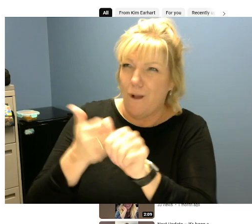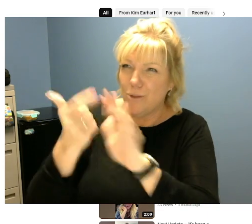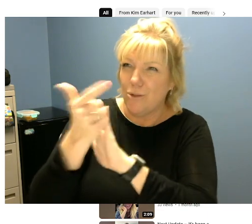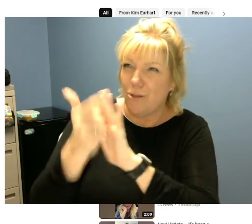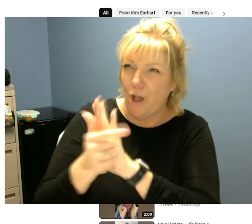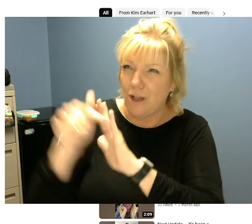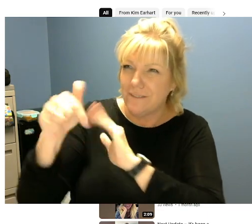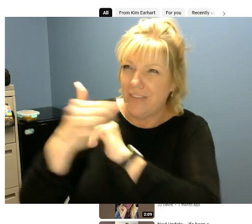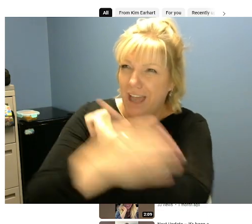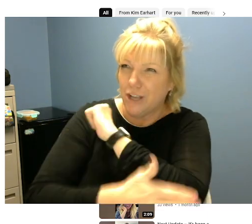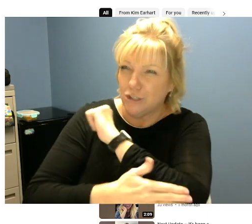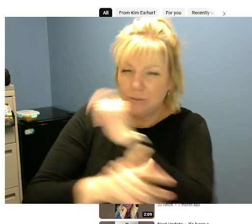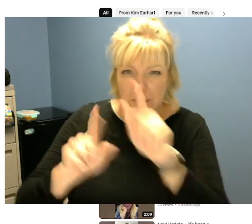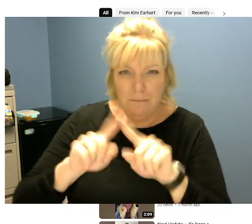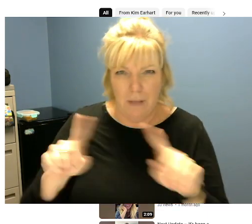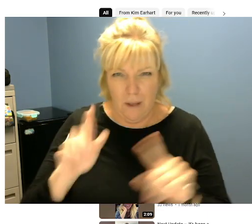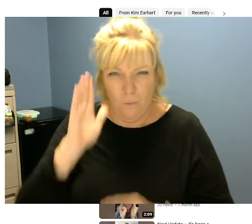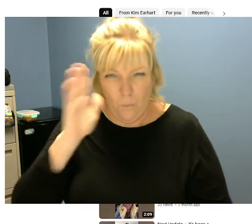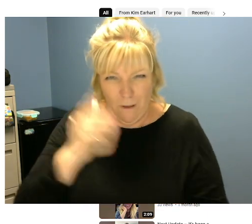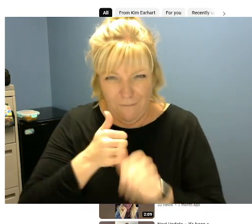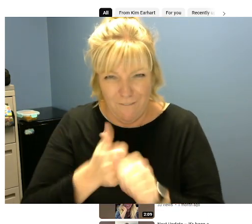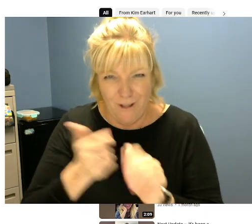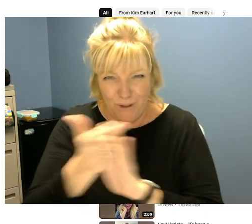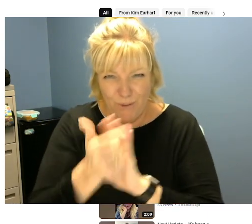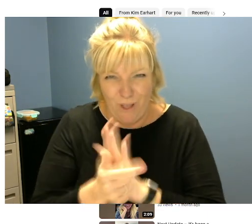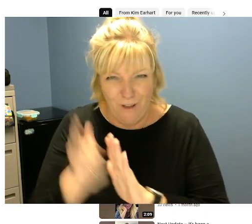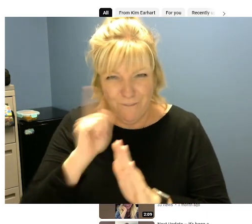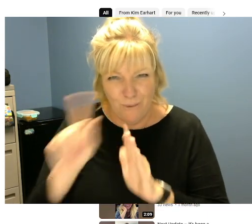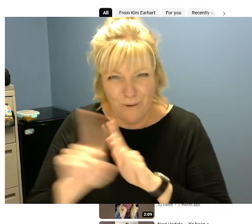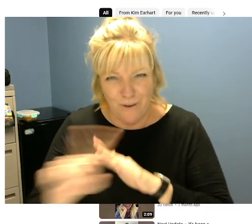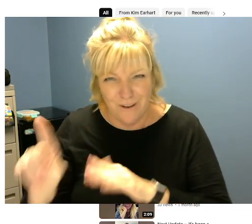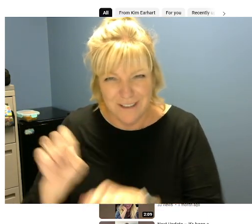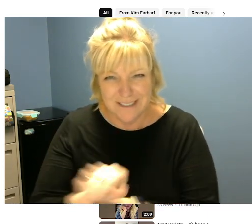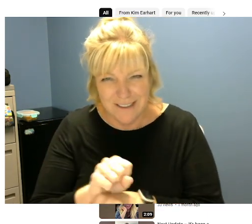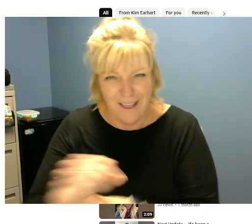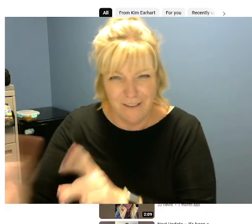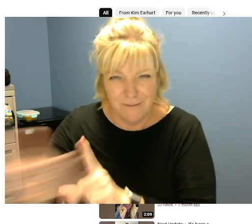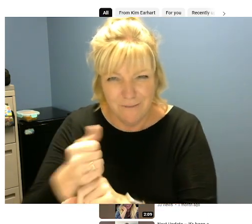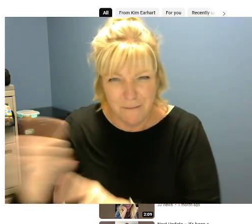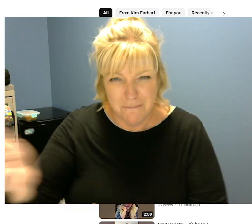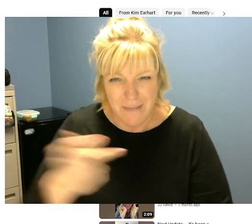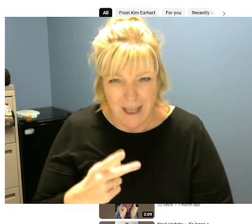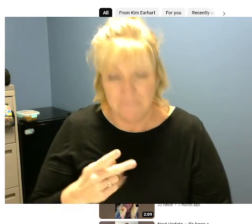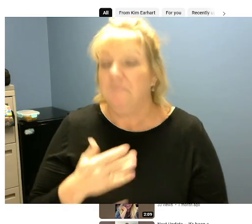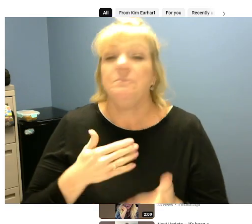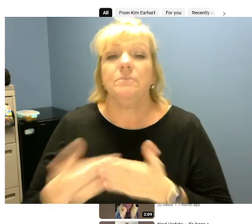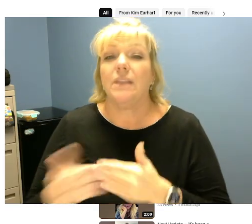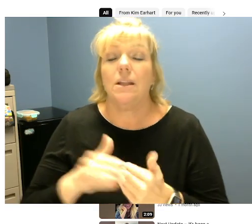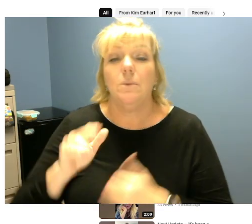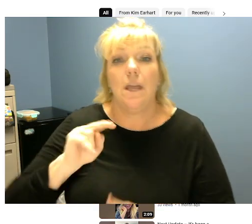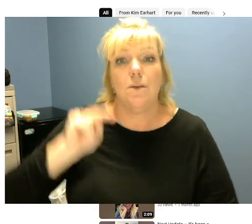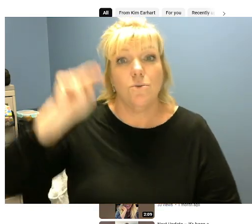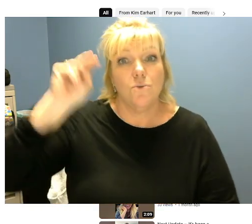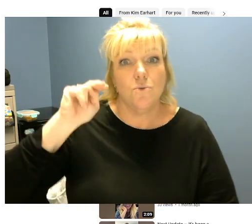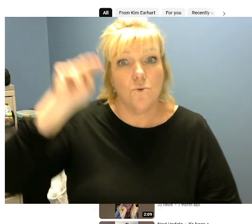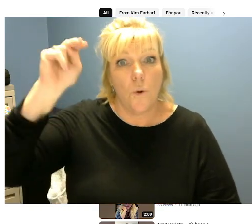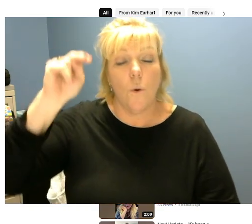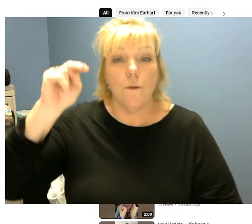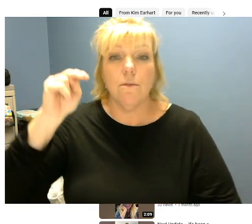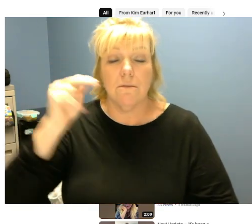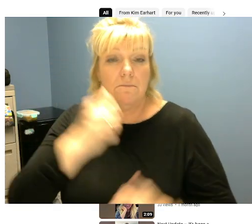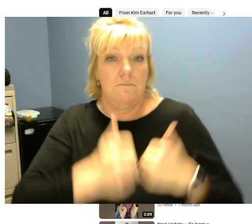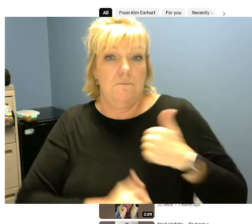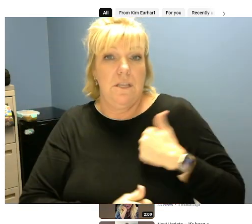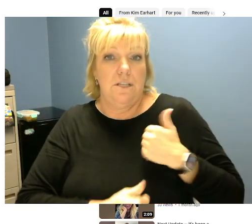follow this one law. But so anyway, these Union commanders will then honor the Fugitive Slave Law and return these runaway